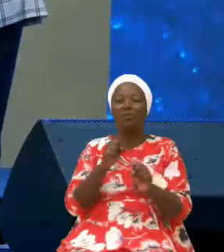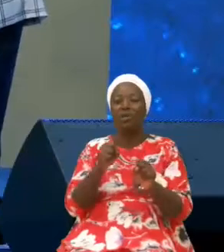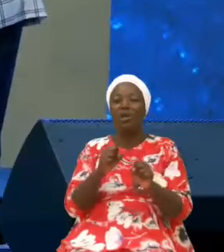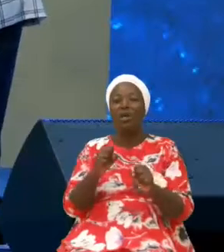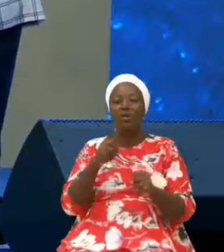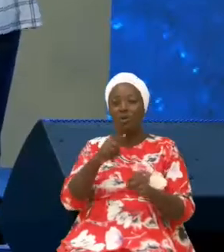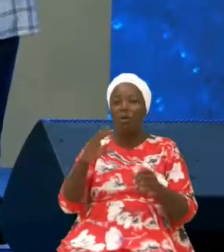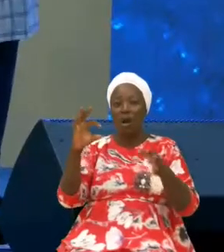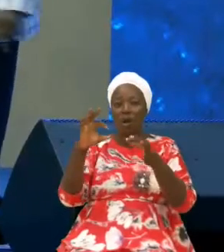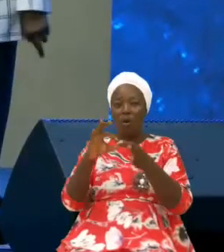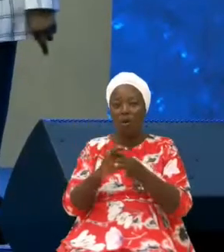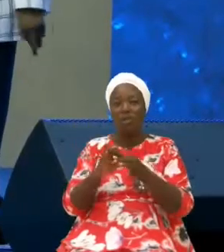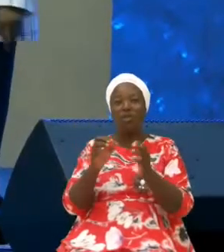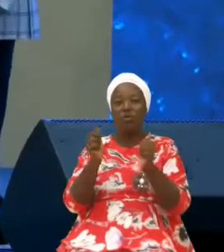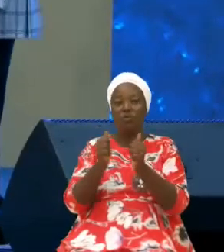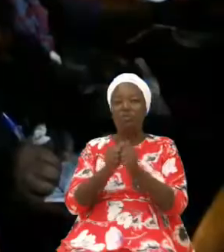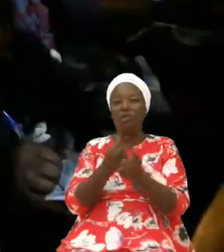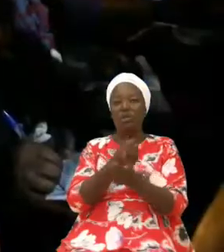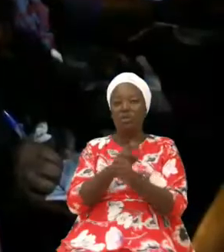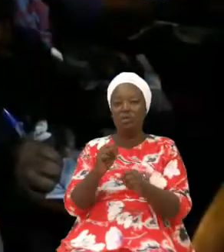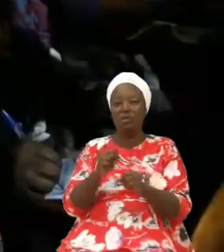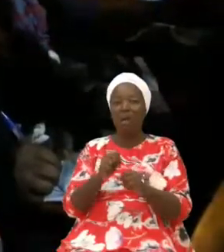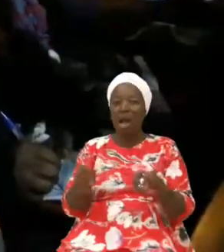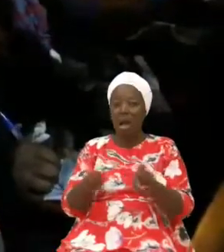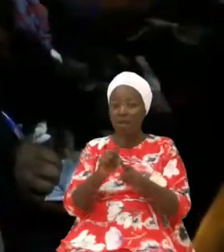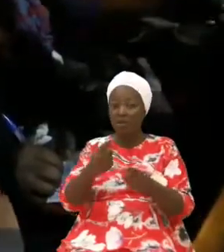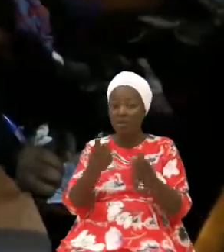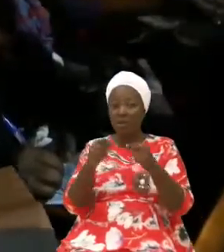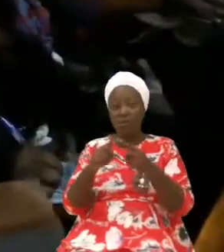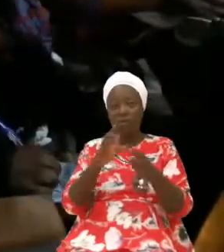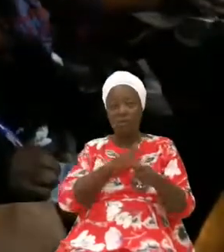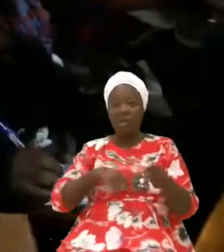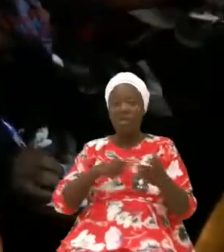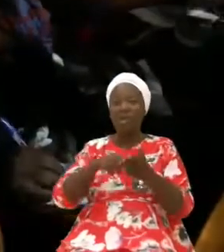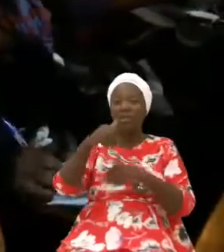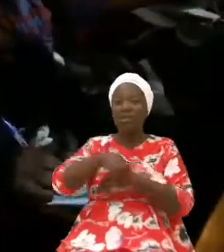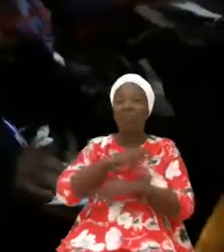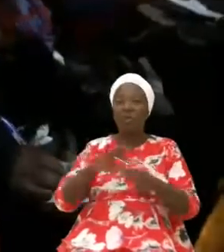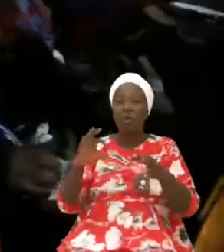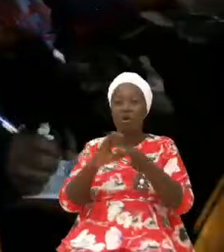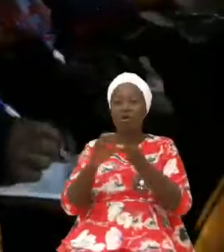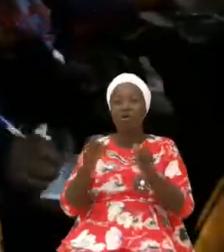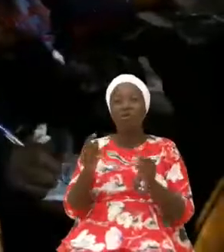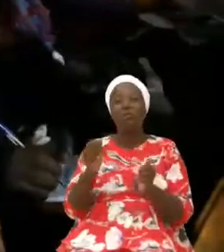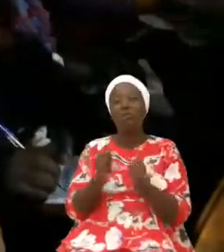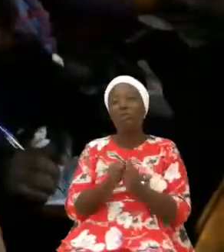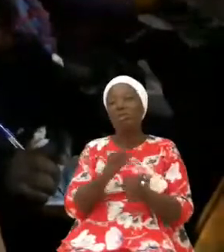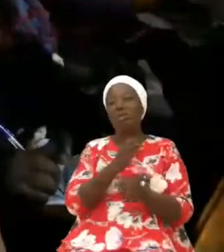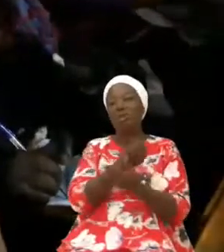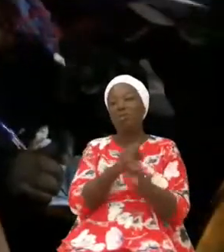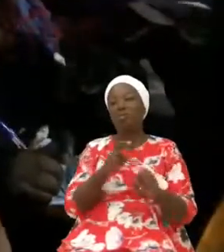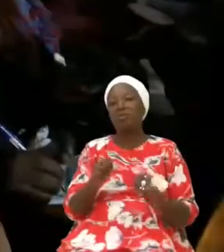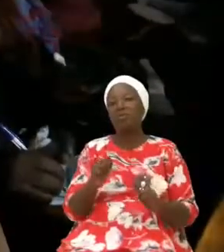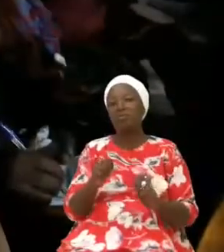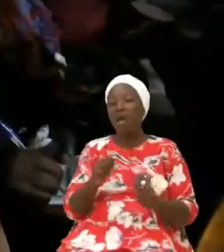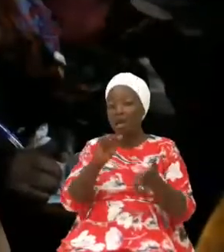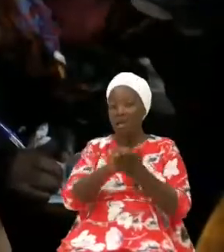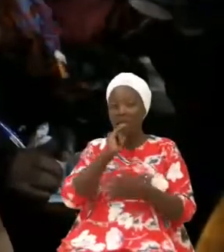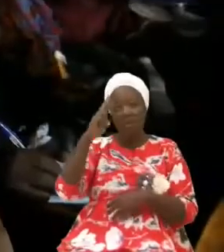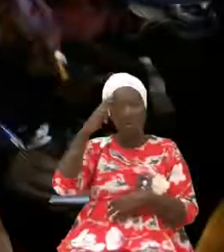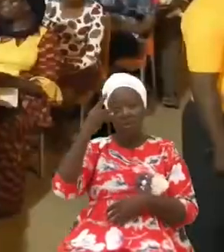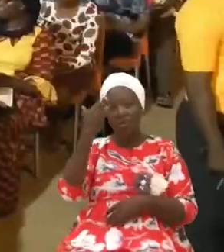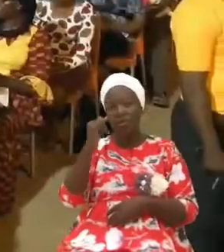are connected with salvation. I said, as you come to Christ tonight, you are connected